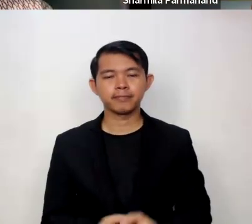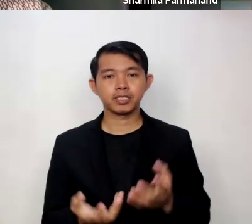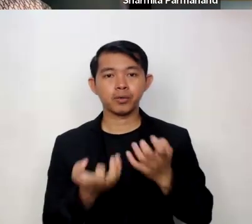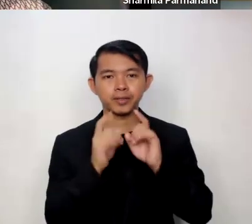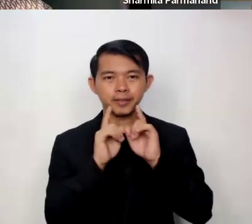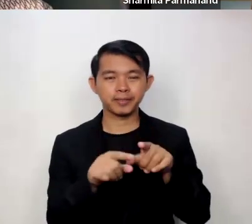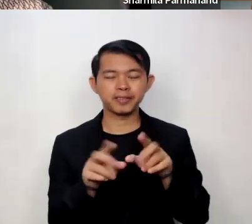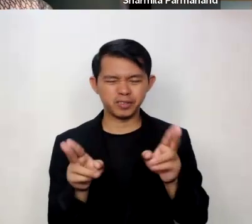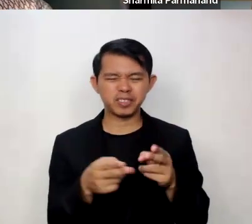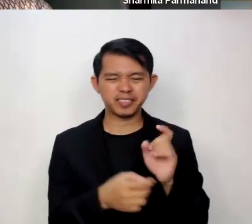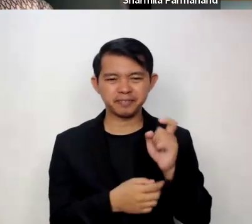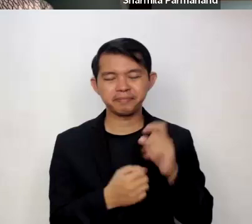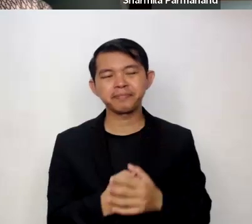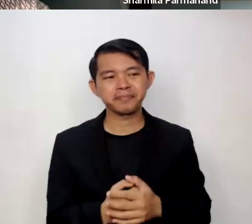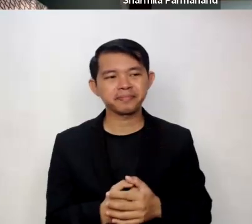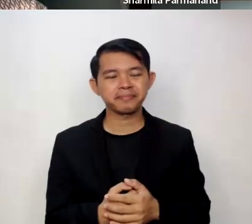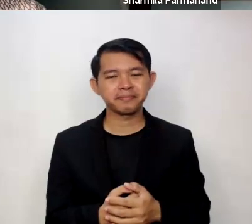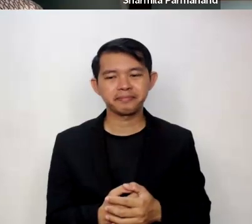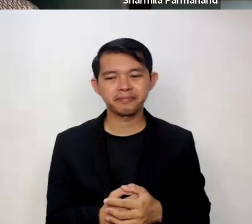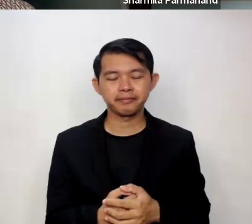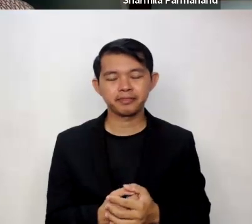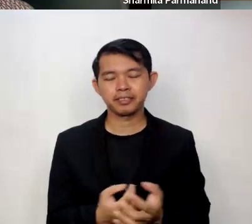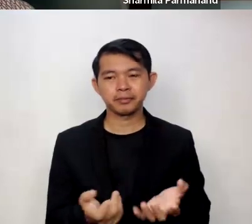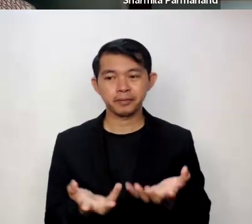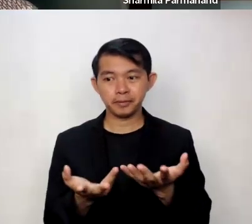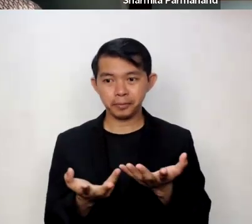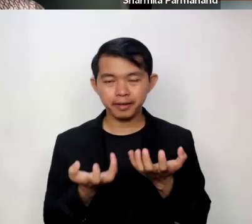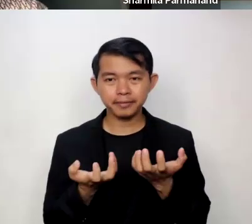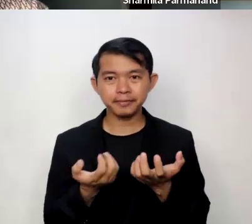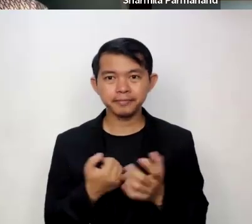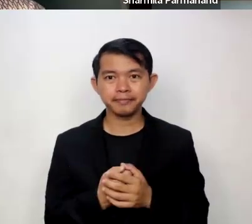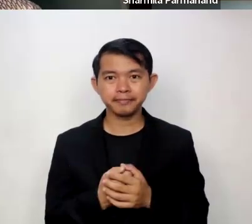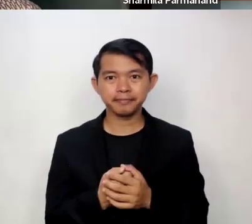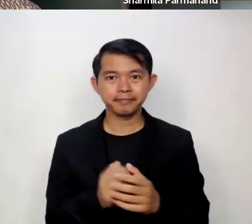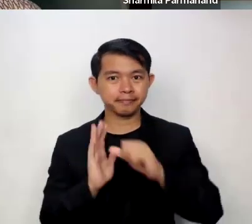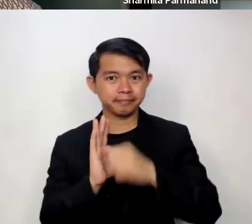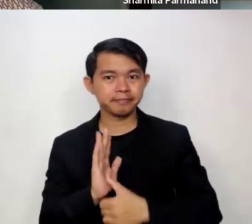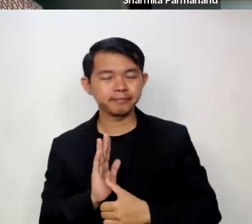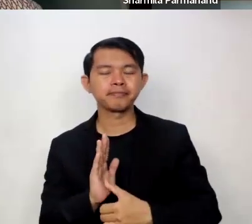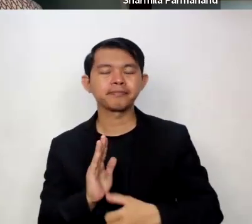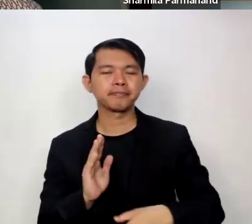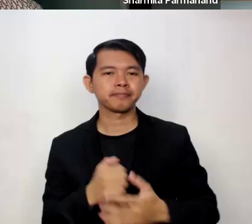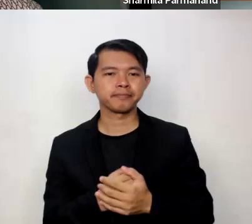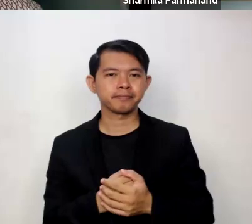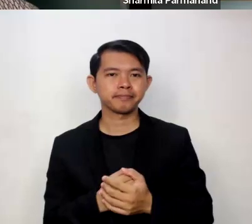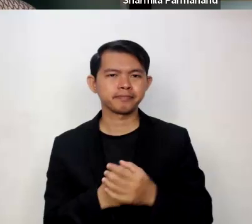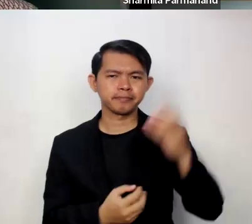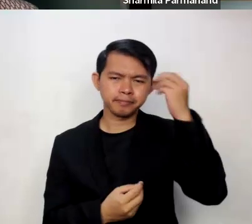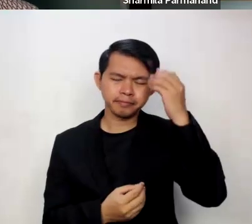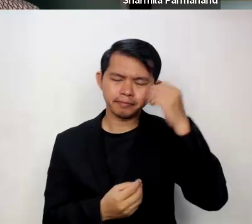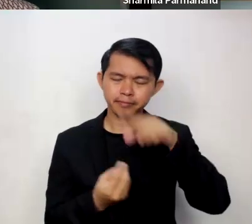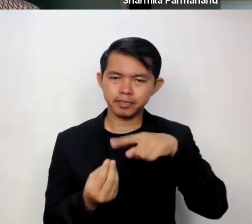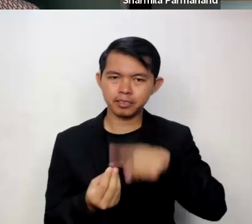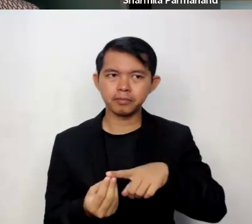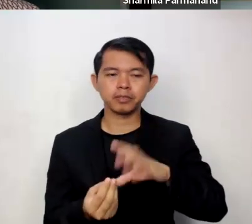Yes, go ahead. Mary. Yeah, I want to point out also, no, that being critical of coloniality